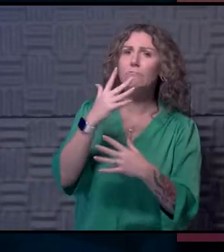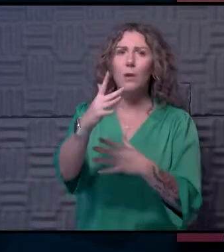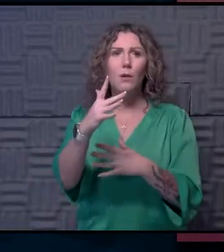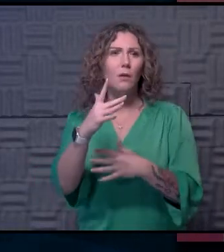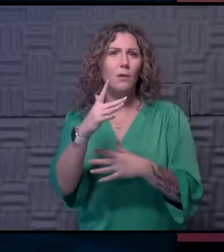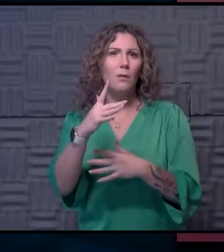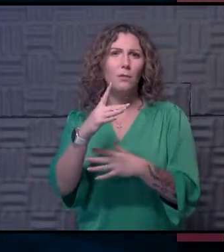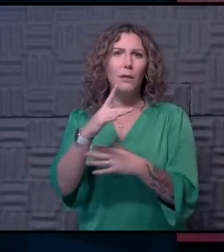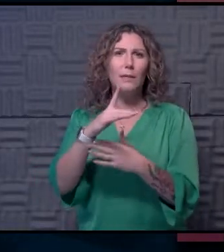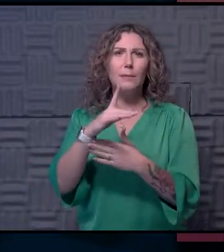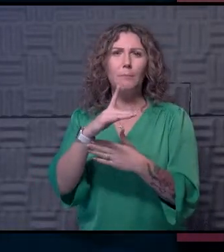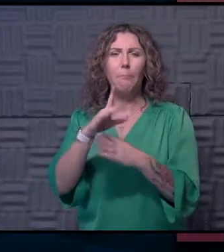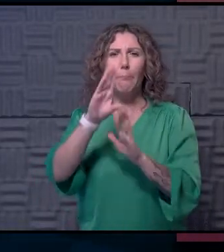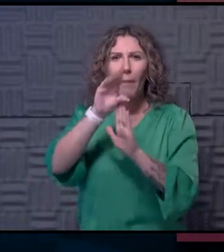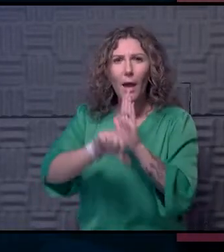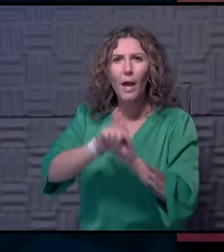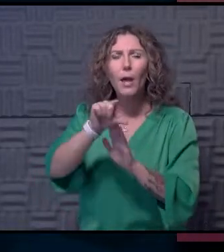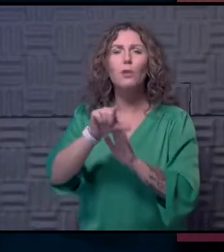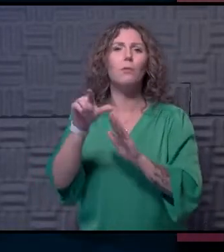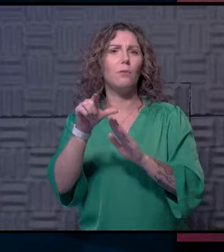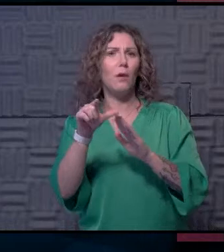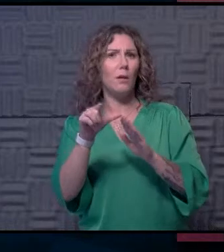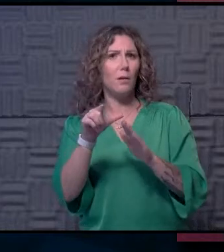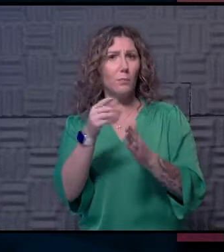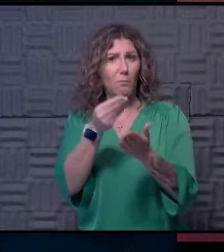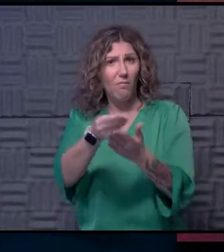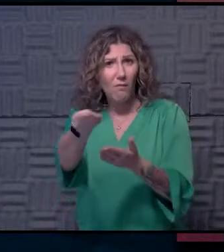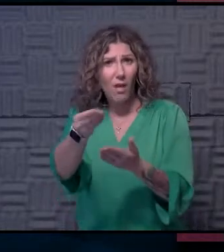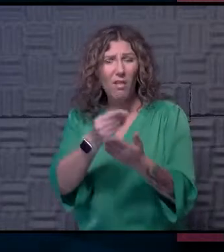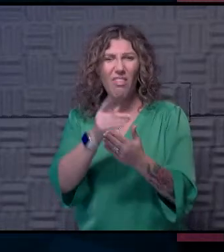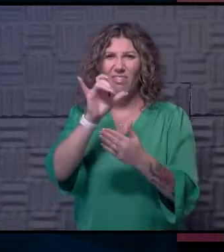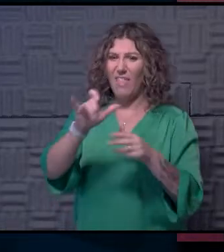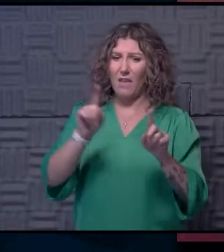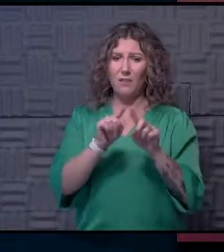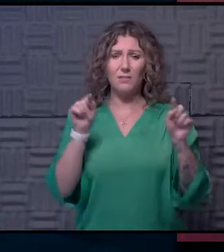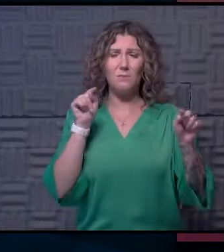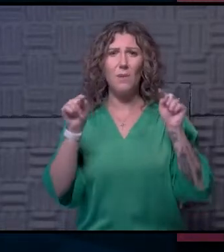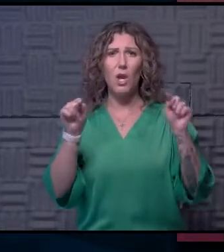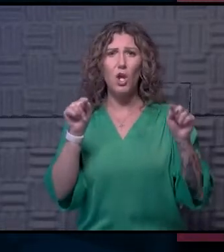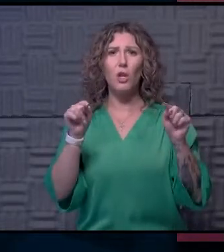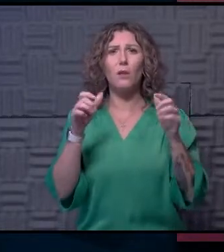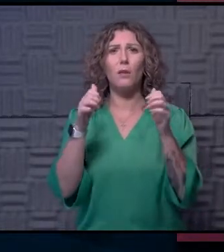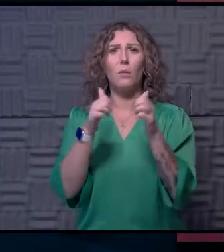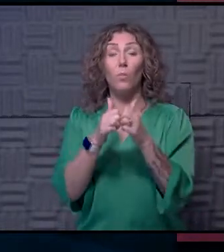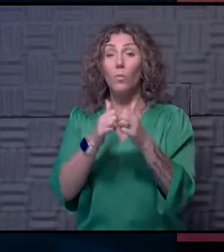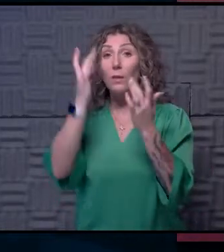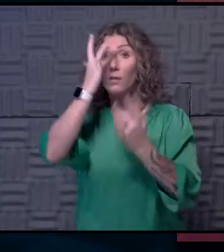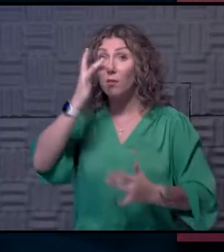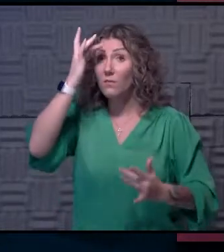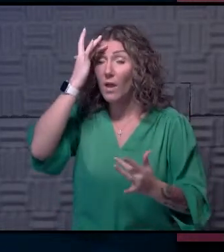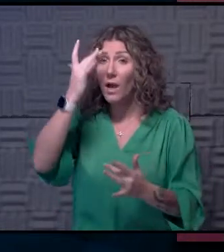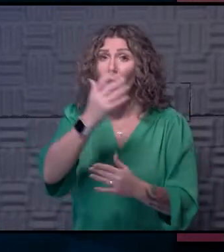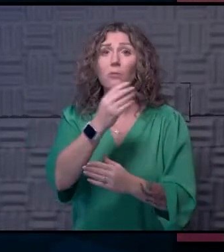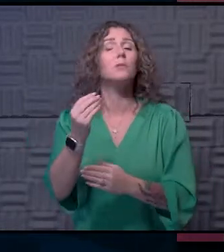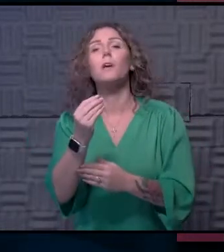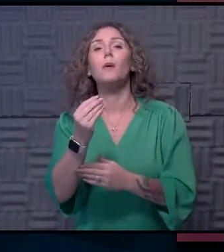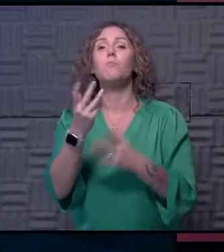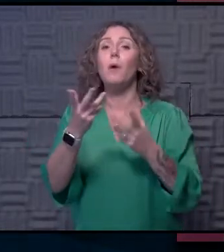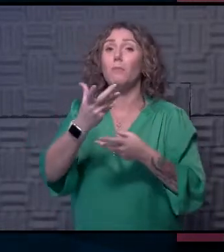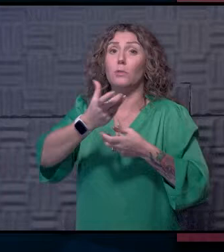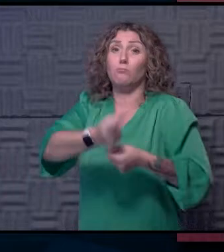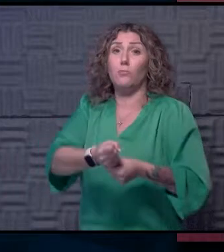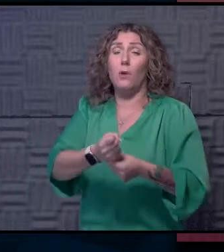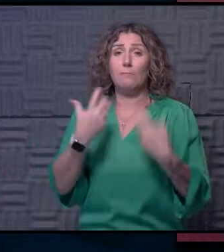funding. Does the disparity you found there relate, do you think, at all to the disparity with this virus and perhaps trust